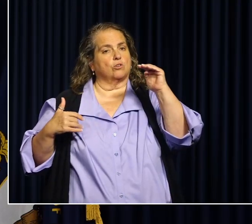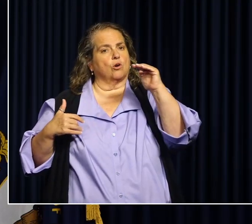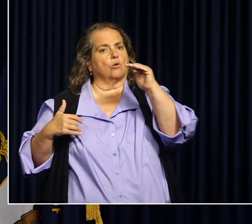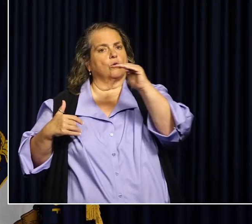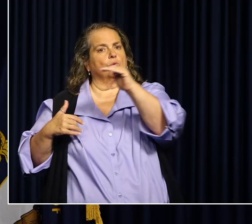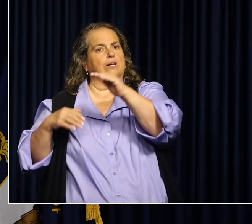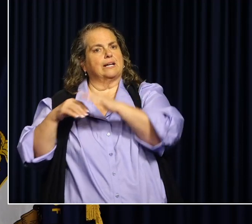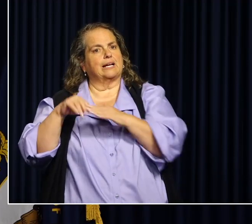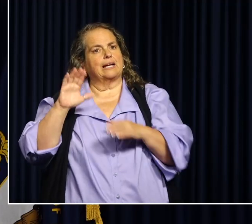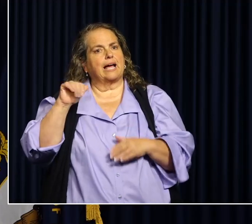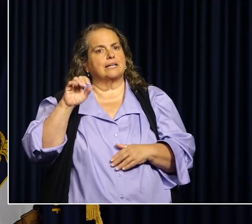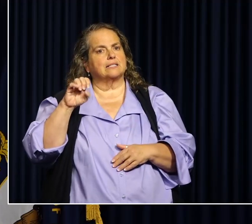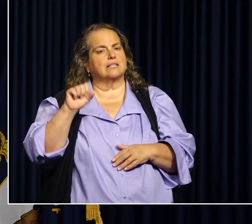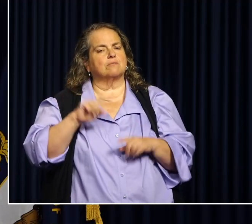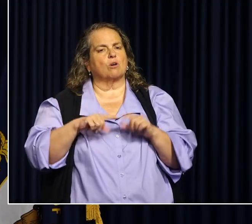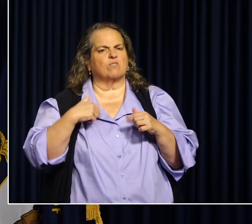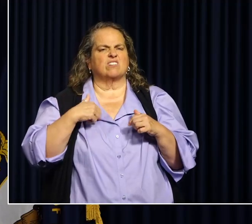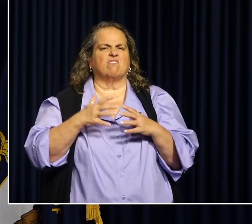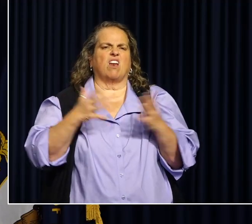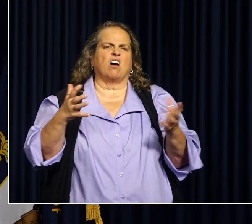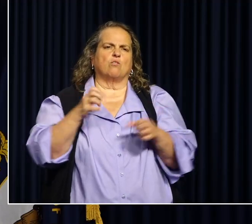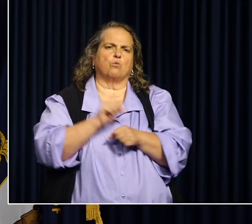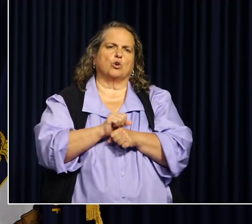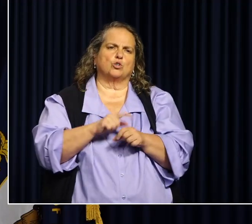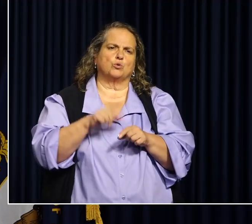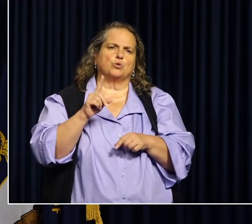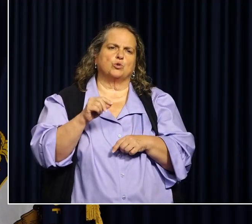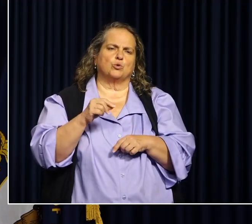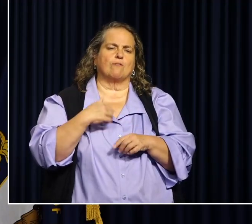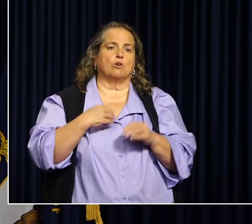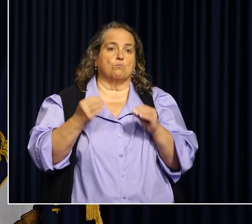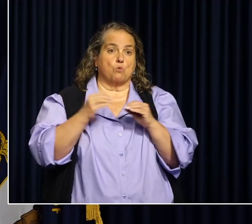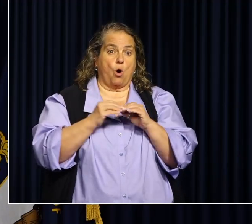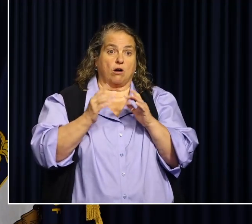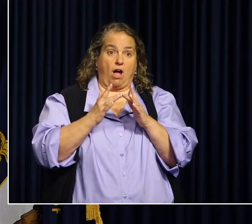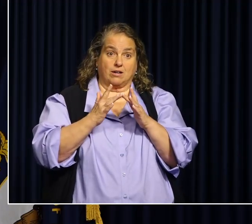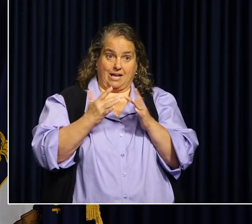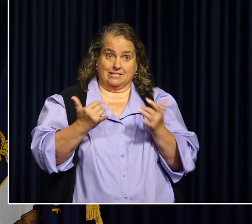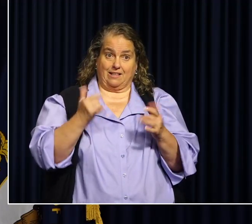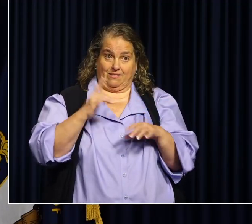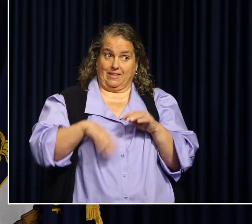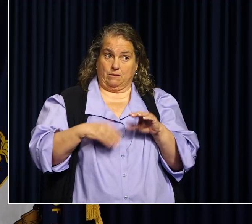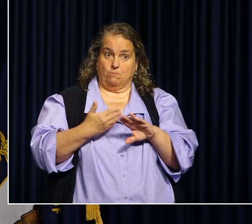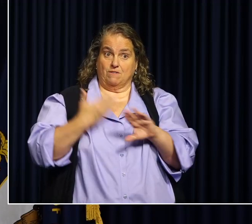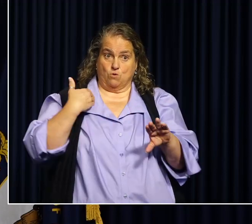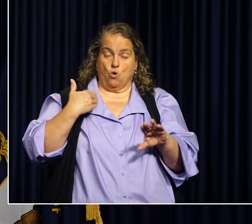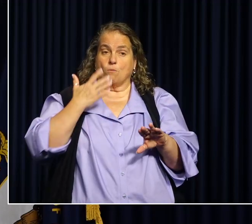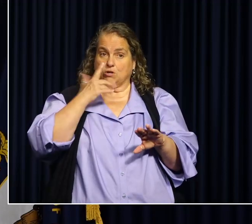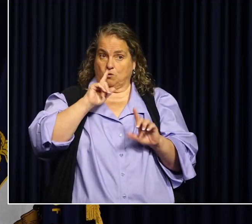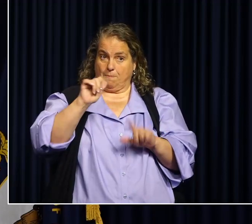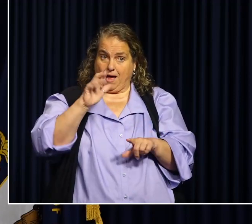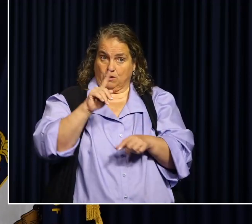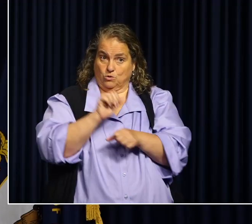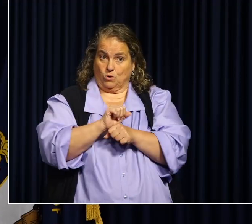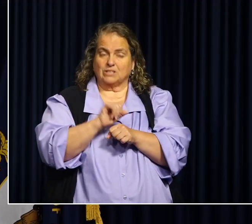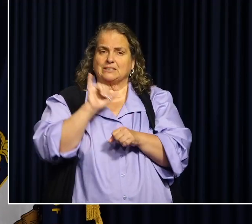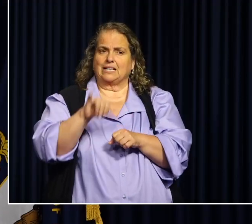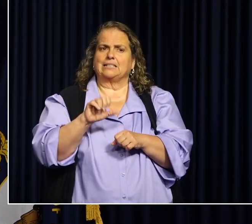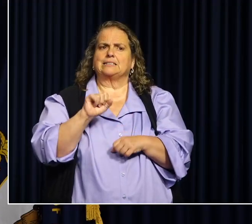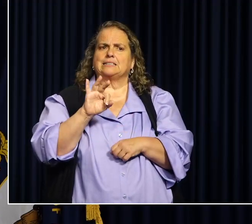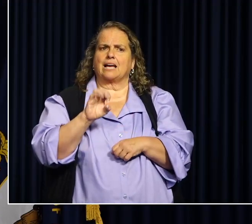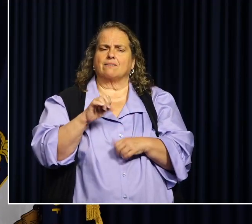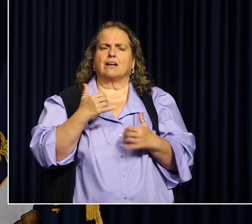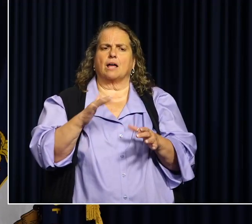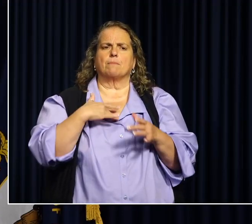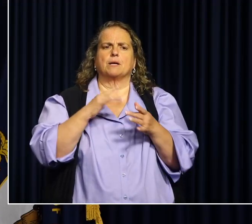but we still have a lot of work to do. We're going to have more contacts than we've had. and we got to make sure people stay safe. So let